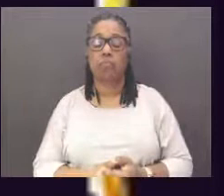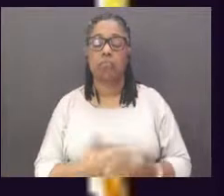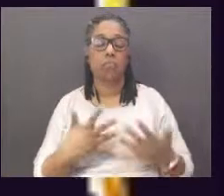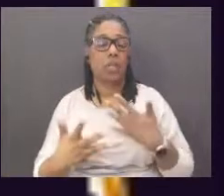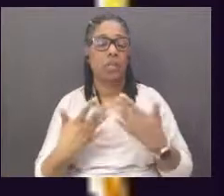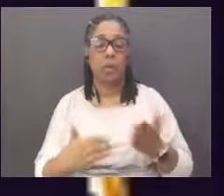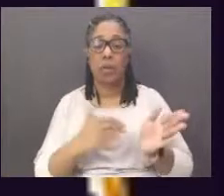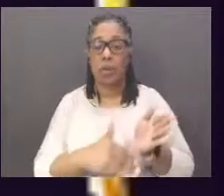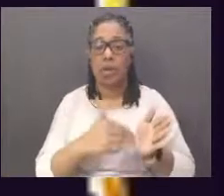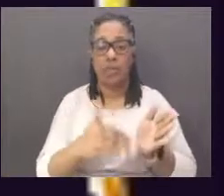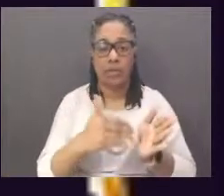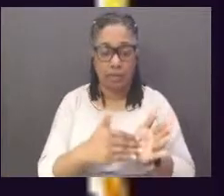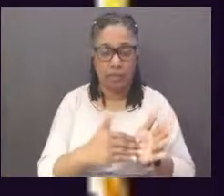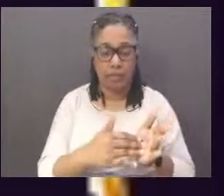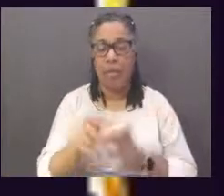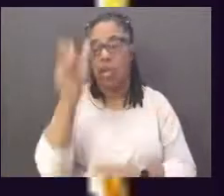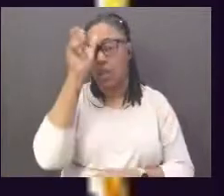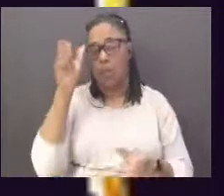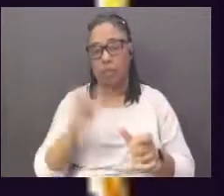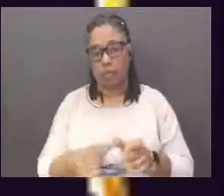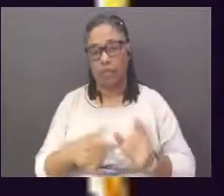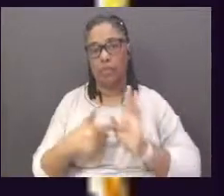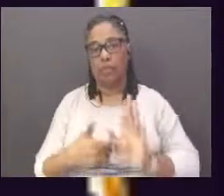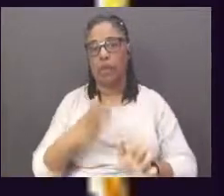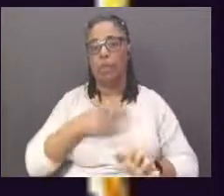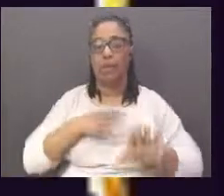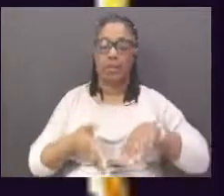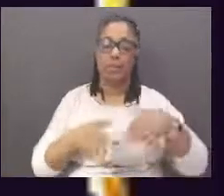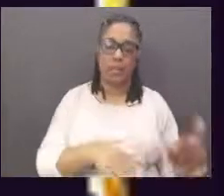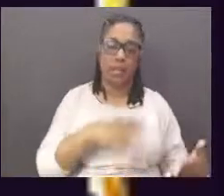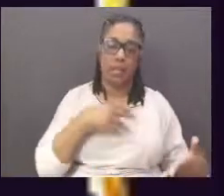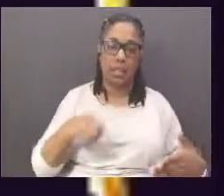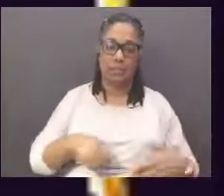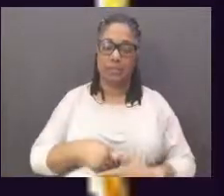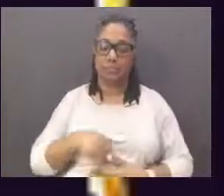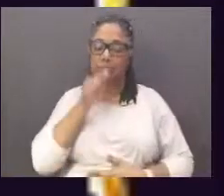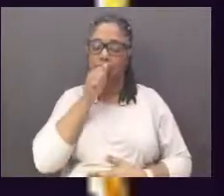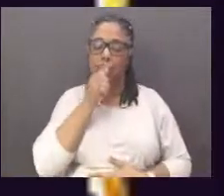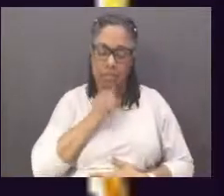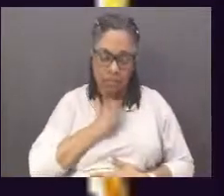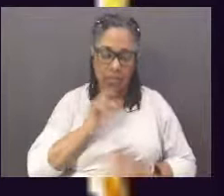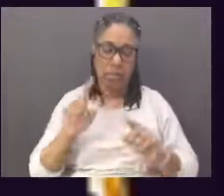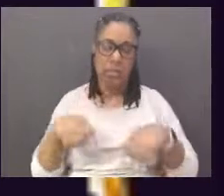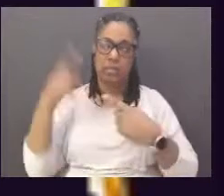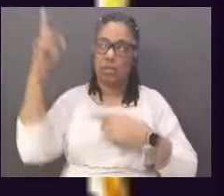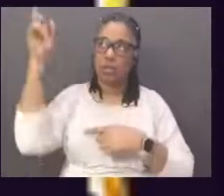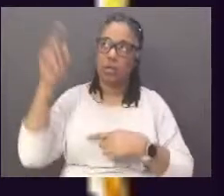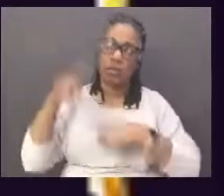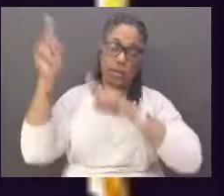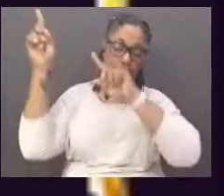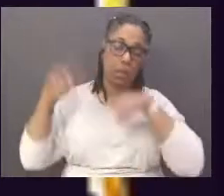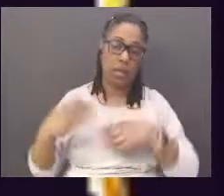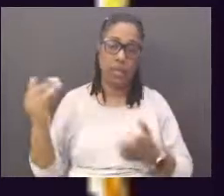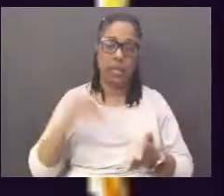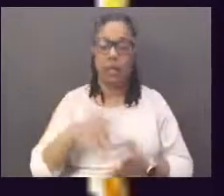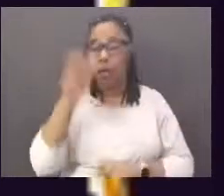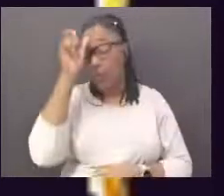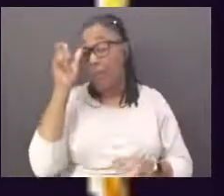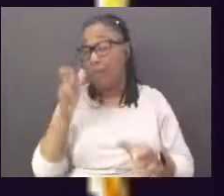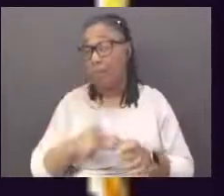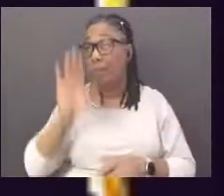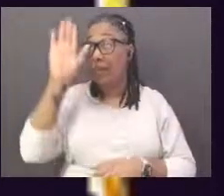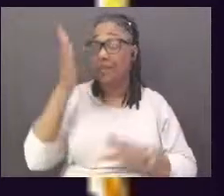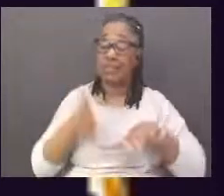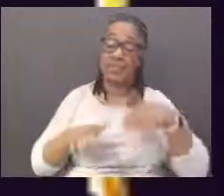suffering until I shall come again." And so we remember Jesus right now. We remember his sacrifice, and we say, "Thanks be to